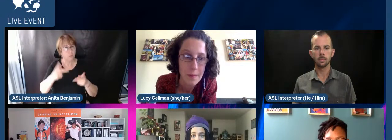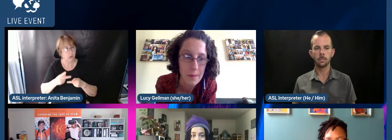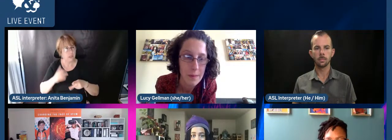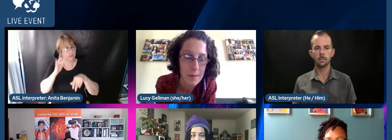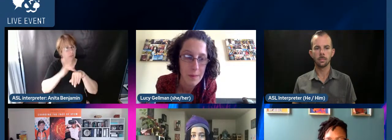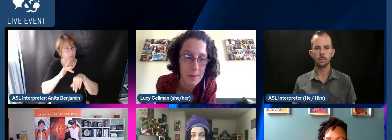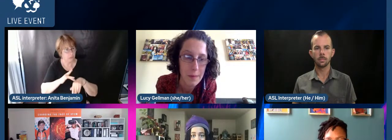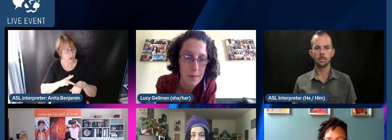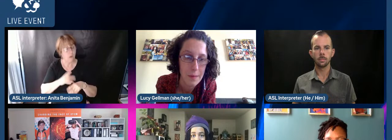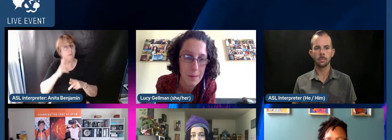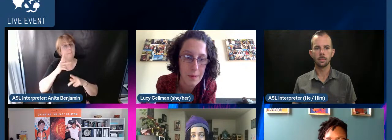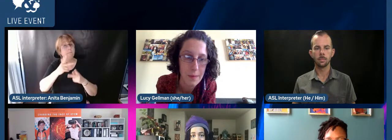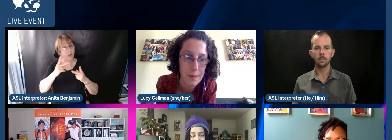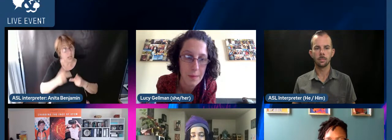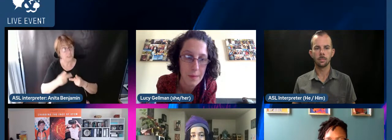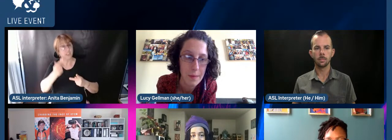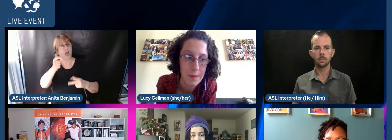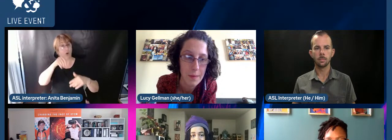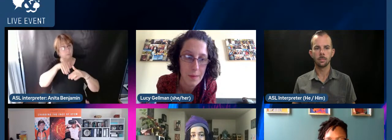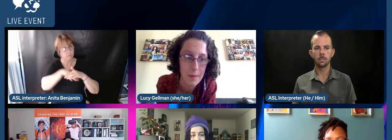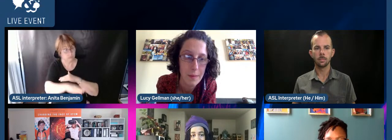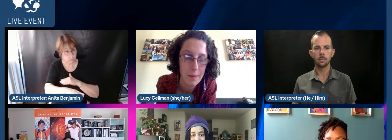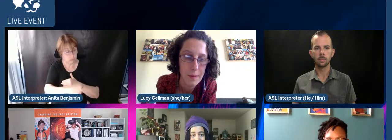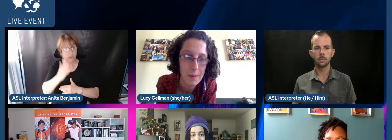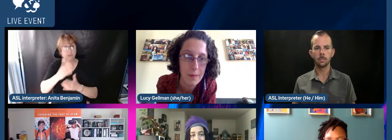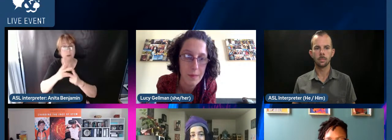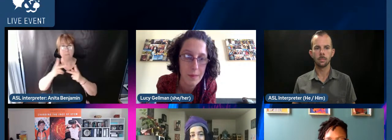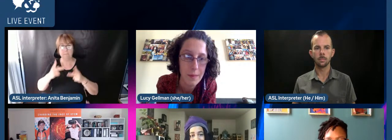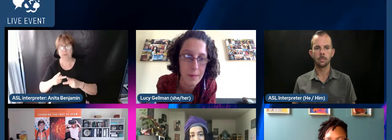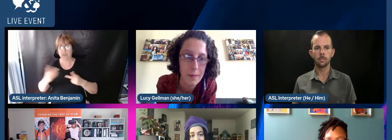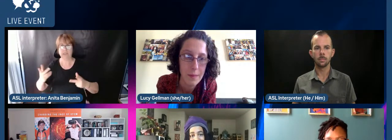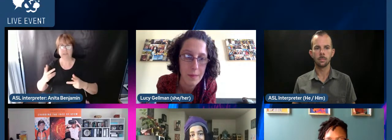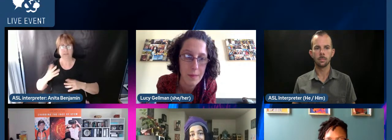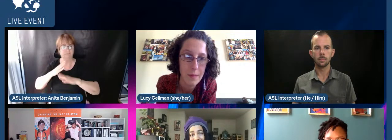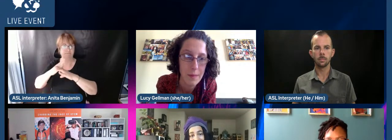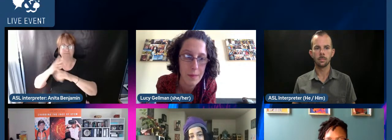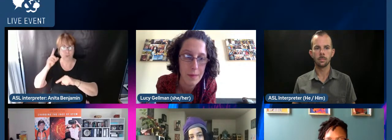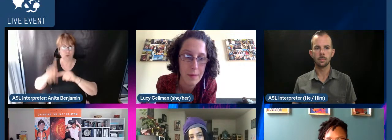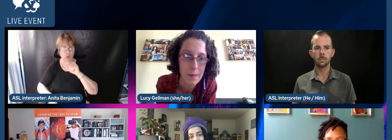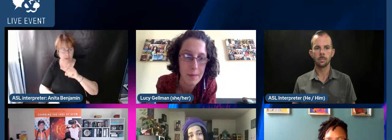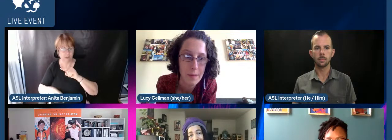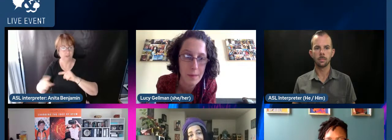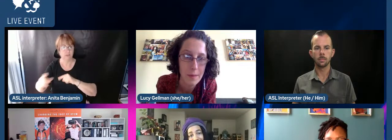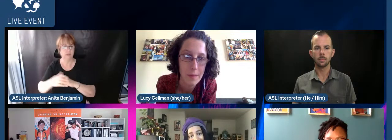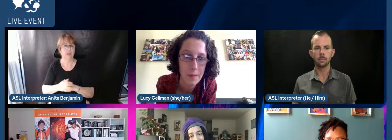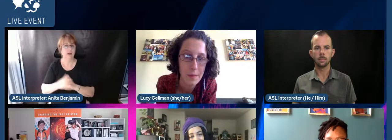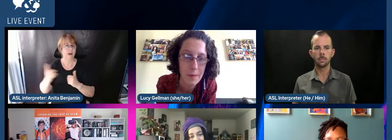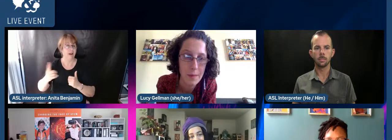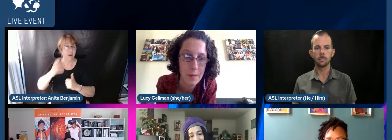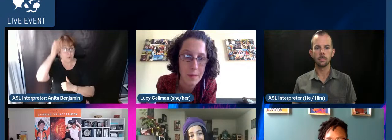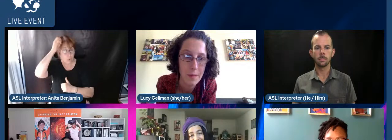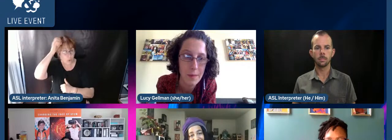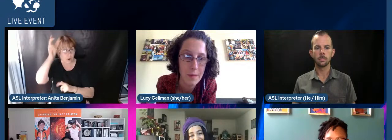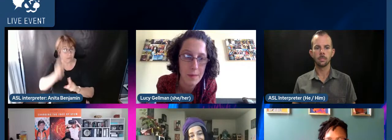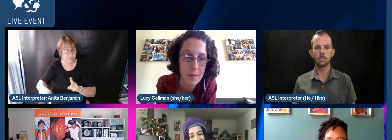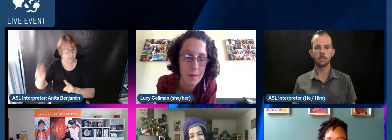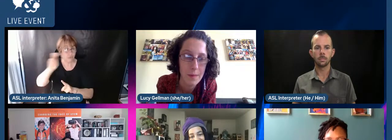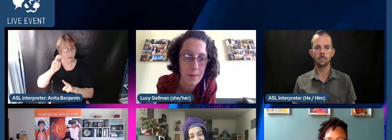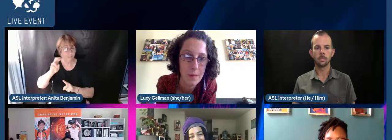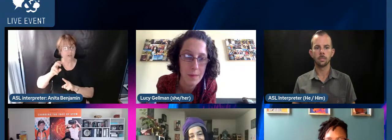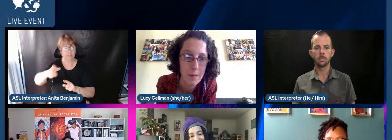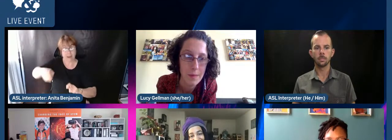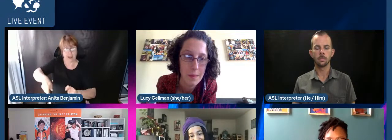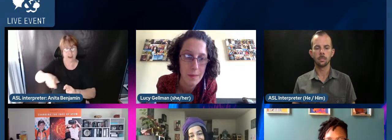stuck, you know, in Europe, my cane breaks, I'm at a train station, I can't get to the